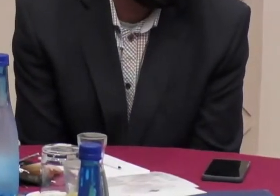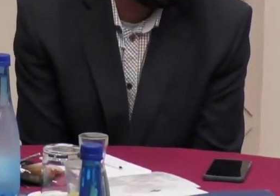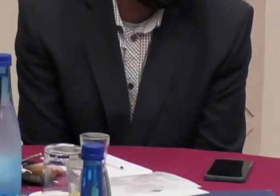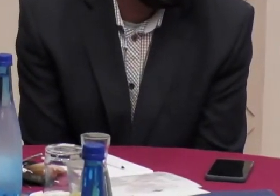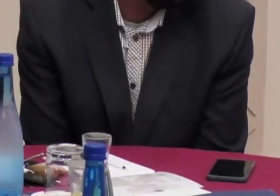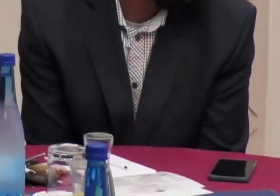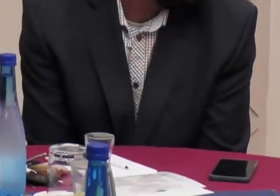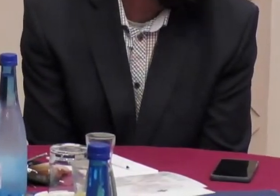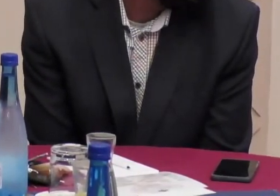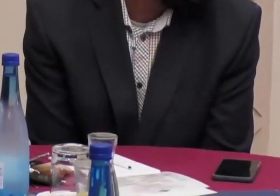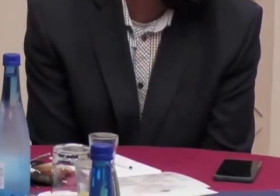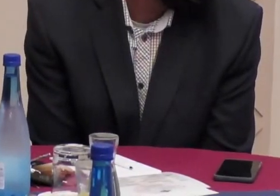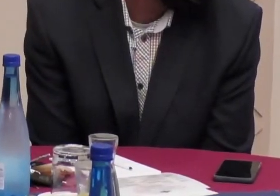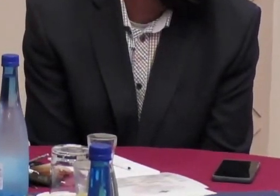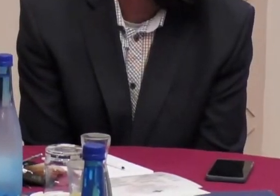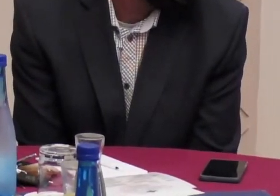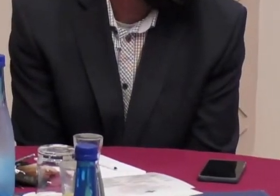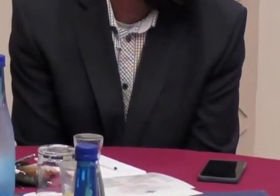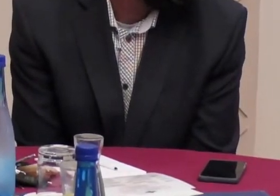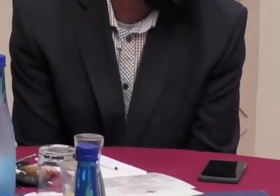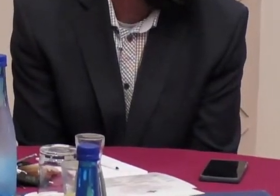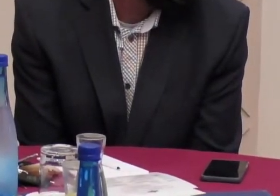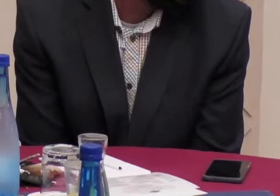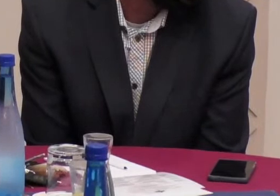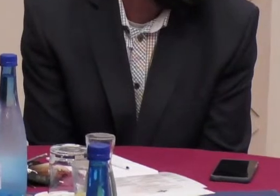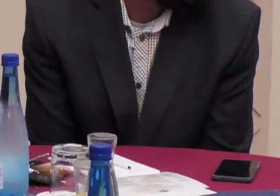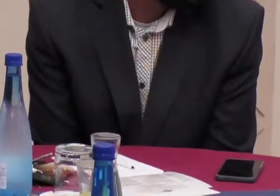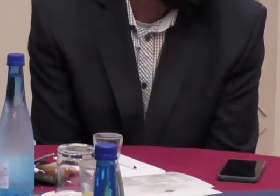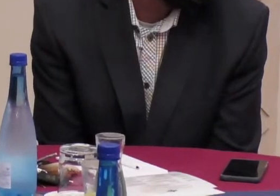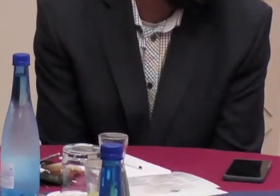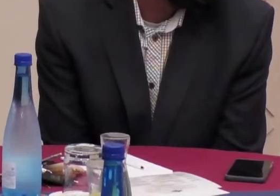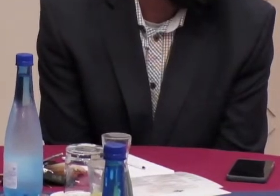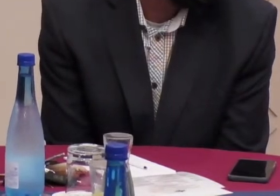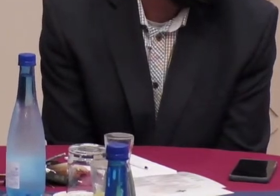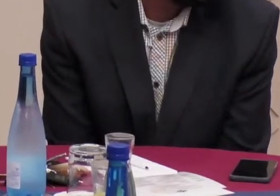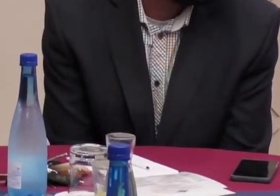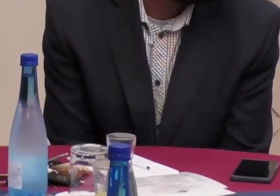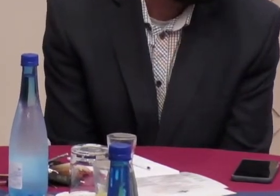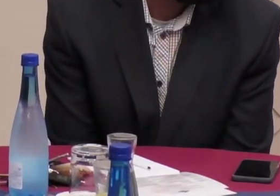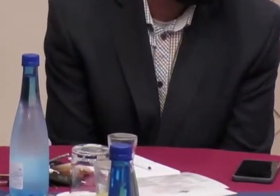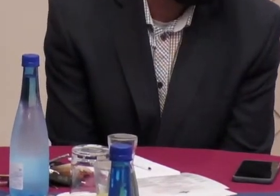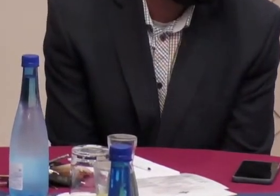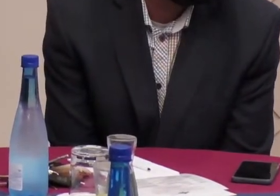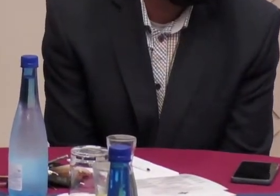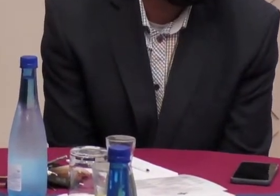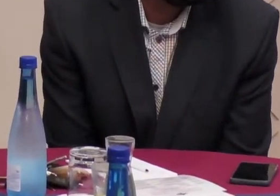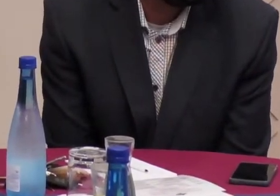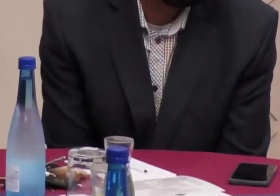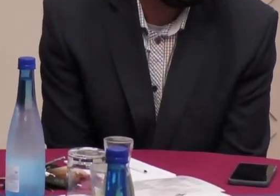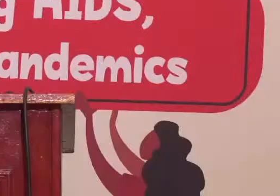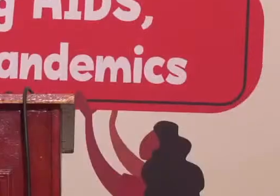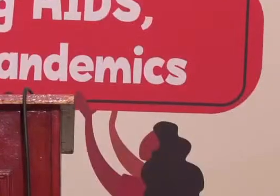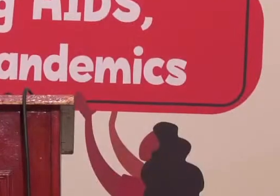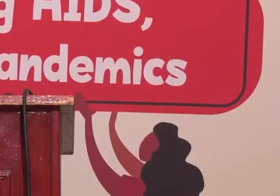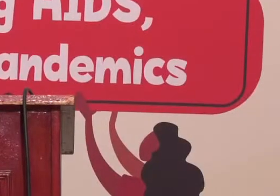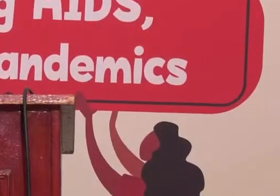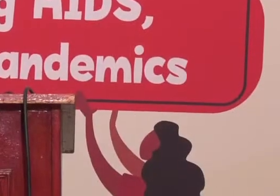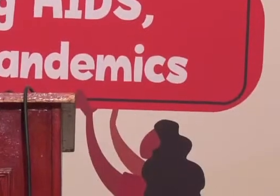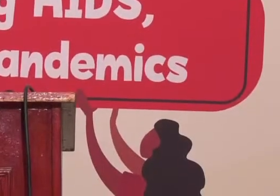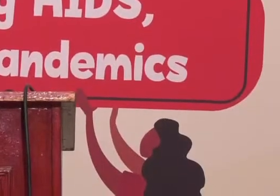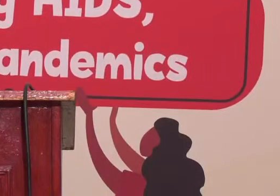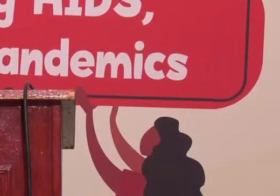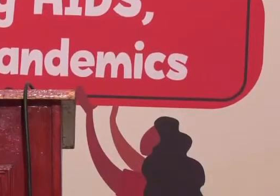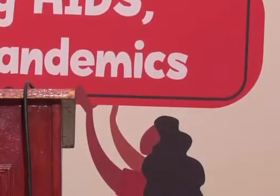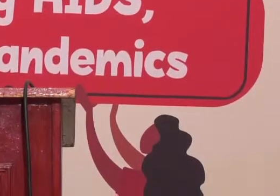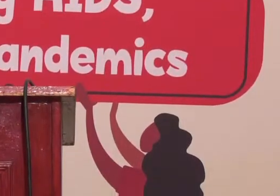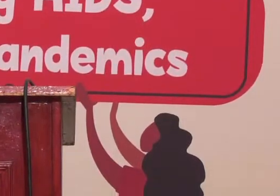Minister takes note that we are here for the long haul. Indeed, issues of health are a long